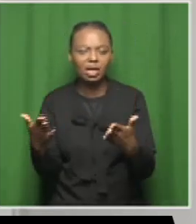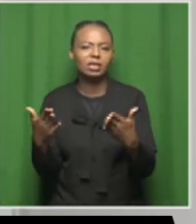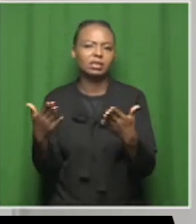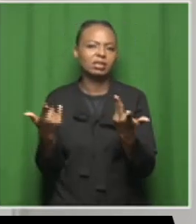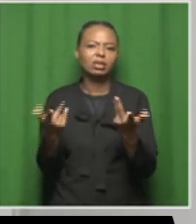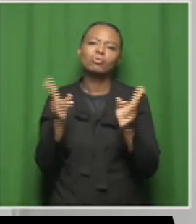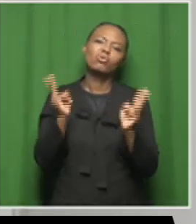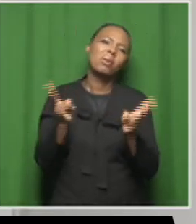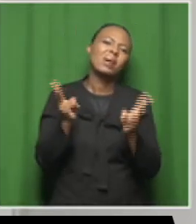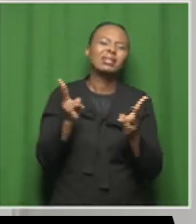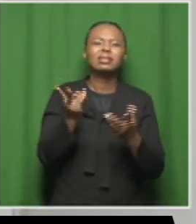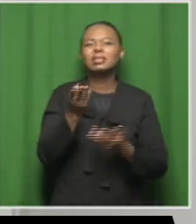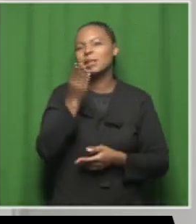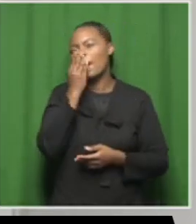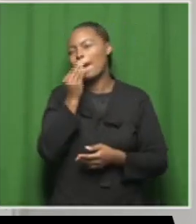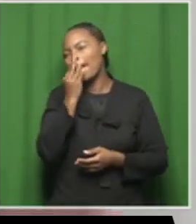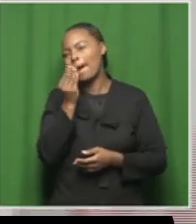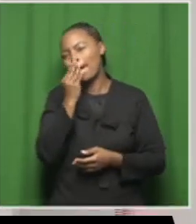respiratory infections,